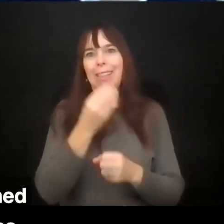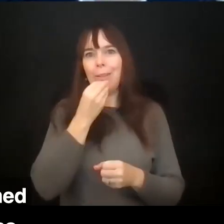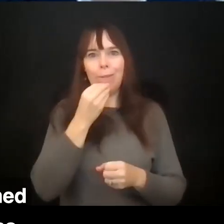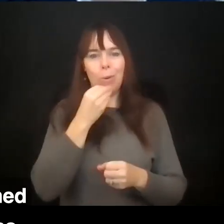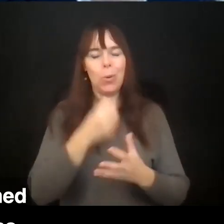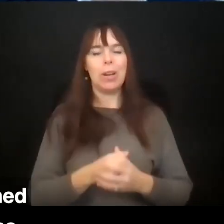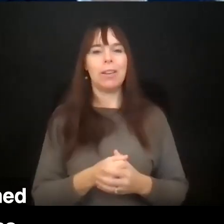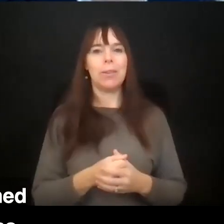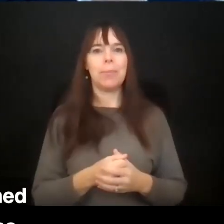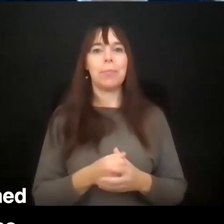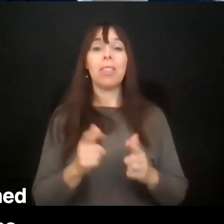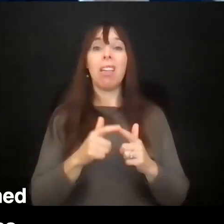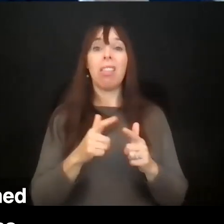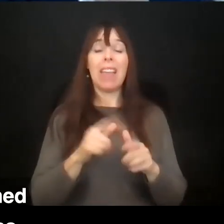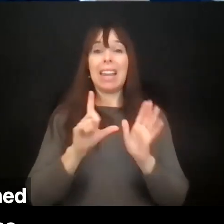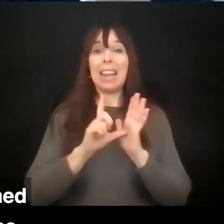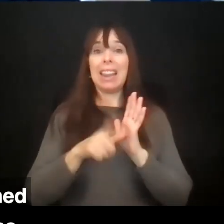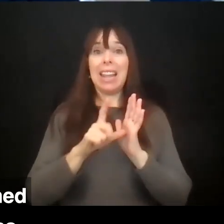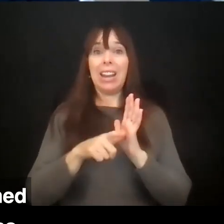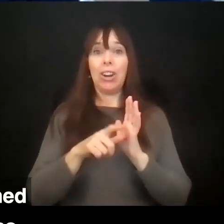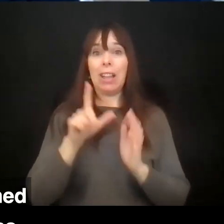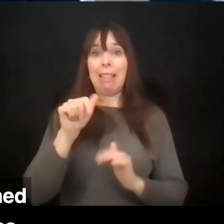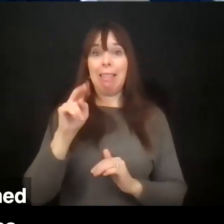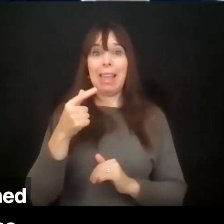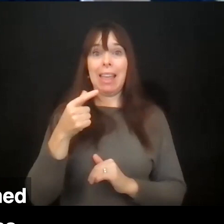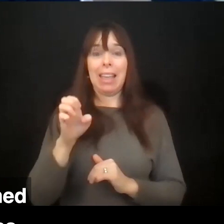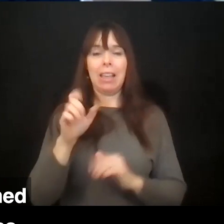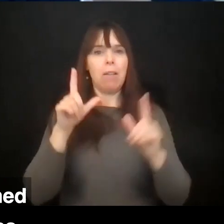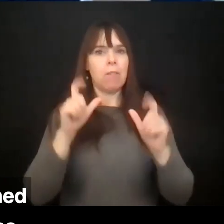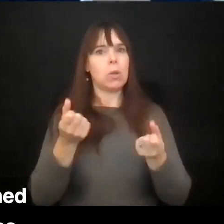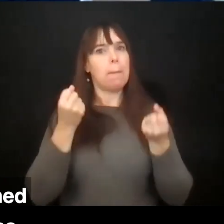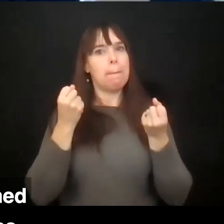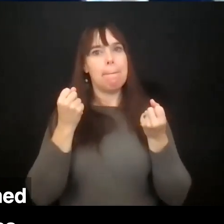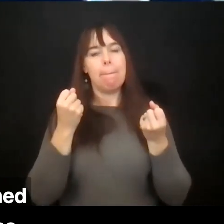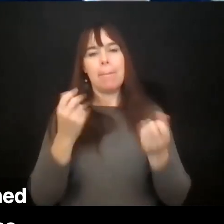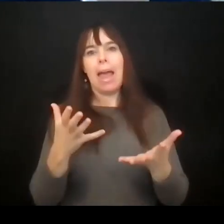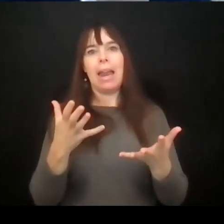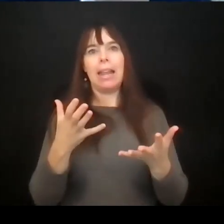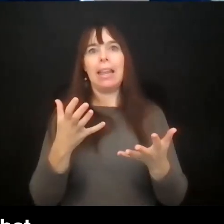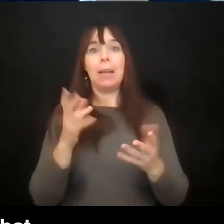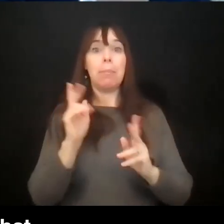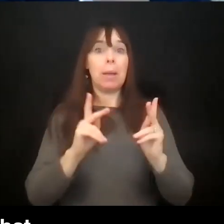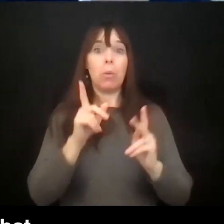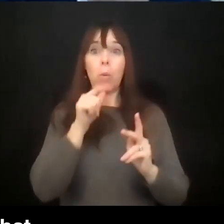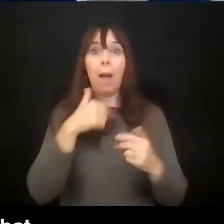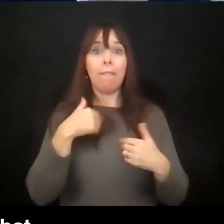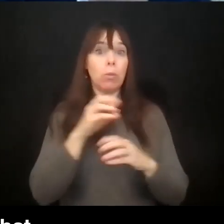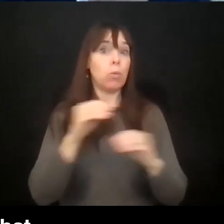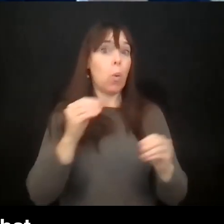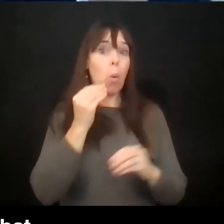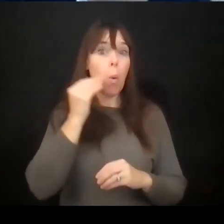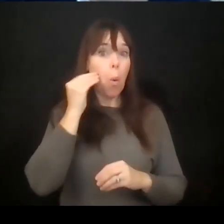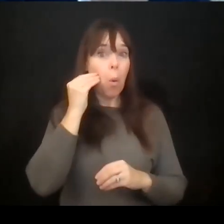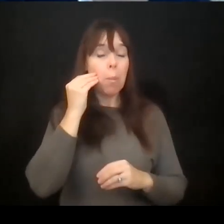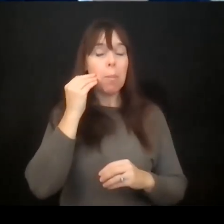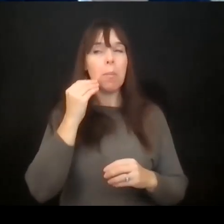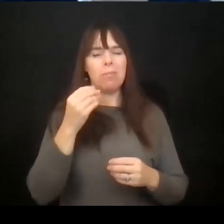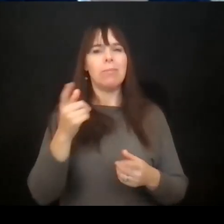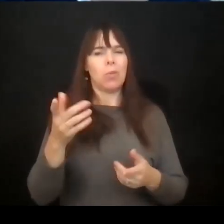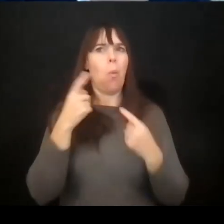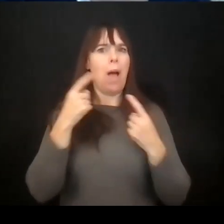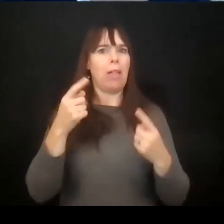She later photographed many of the homeless. She's well known for that.